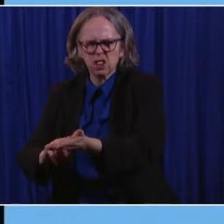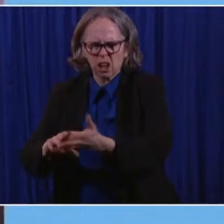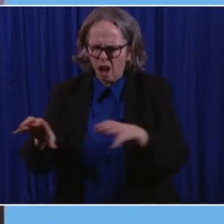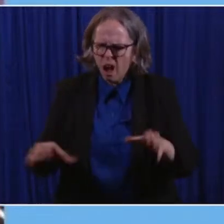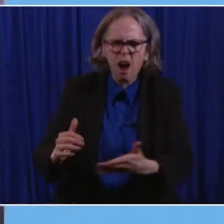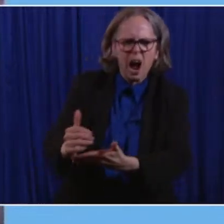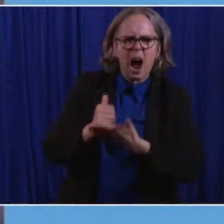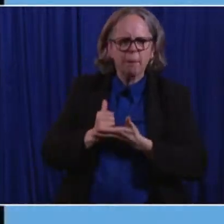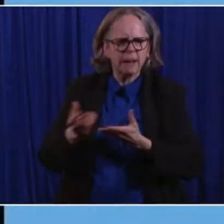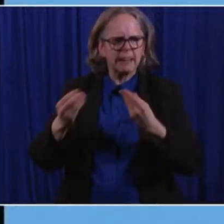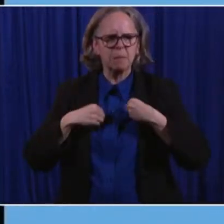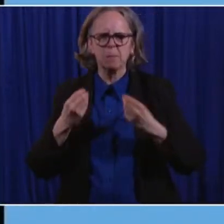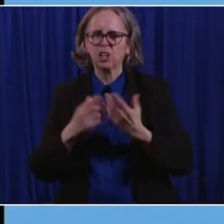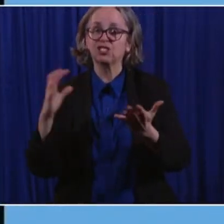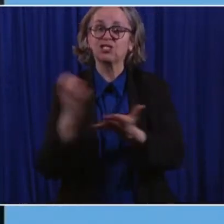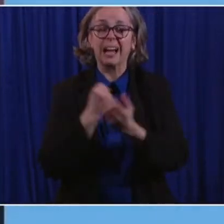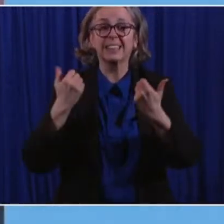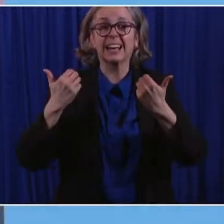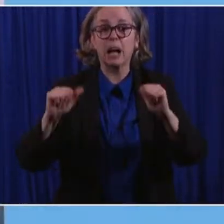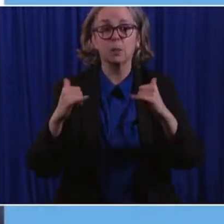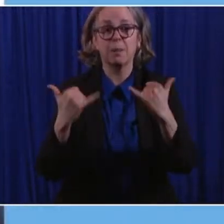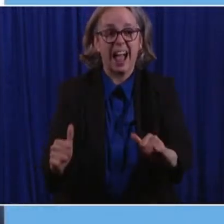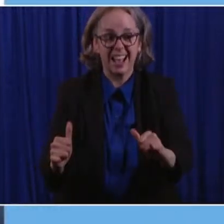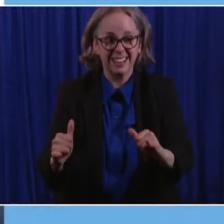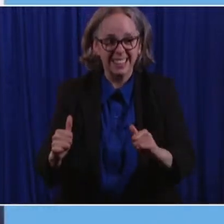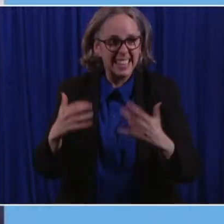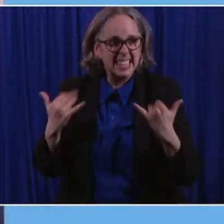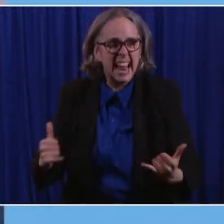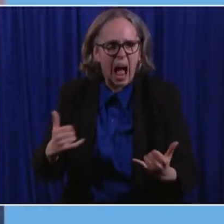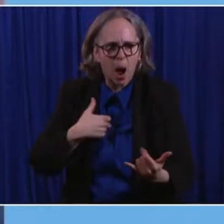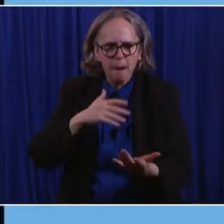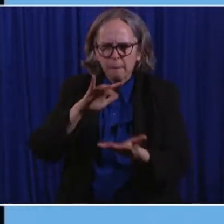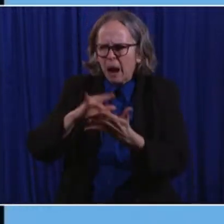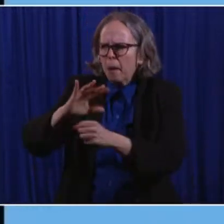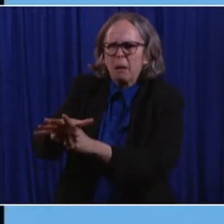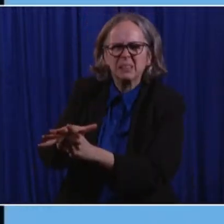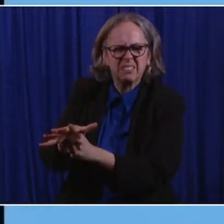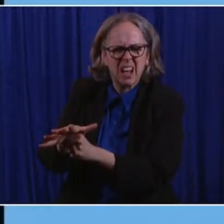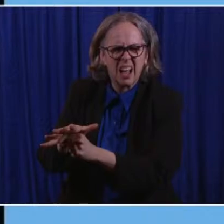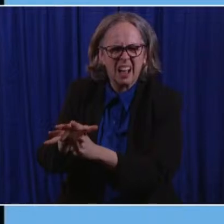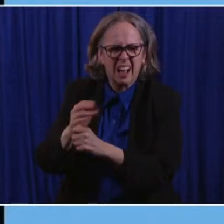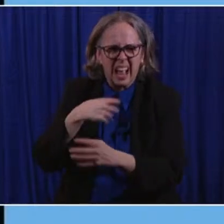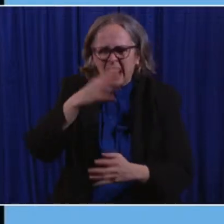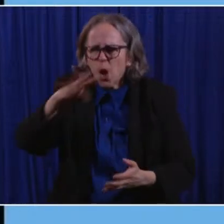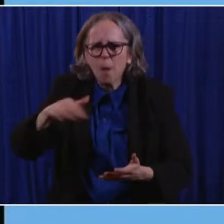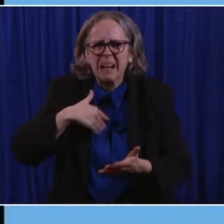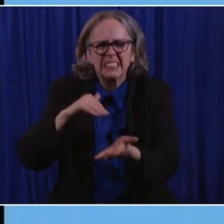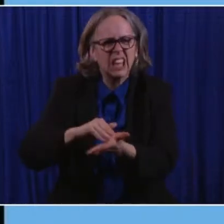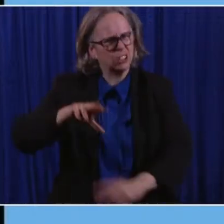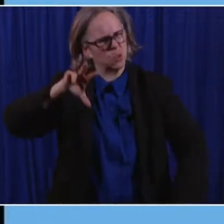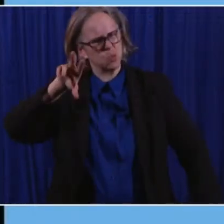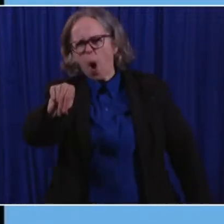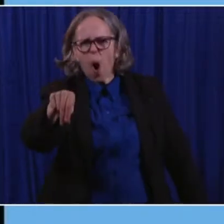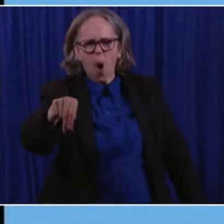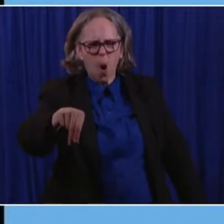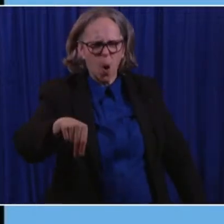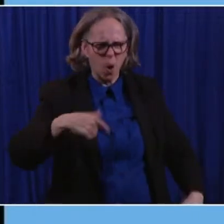to the doctors in the middle of a pandemic? Not a chance. I took my shot. Learn more at